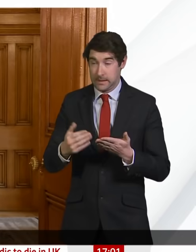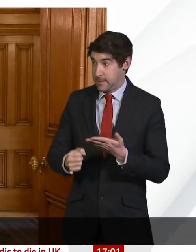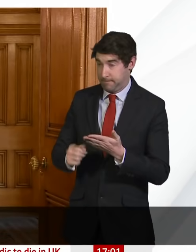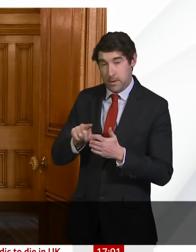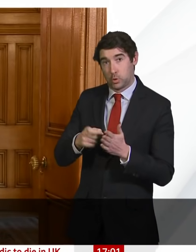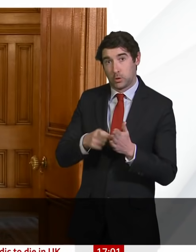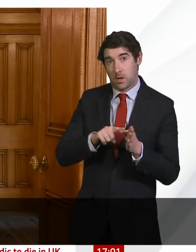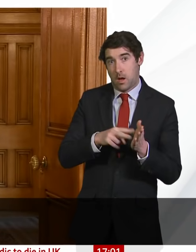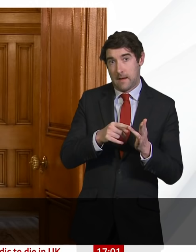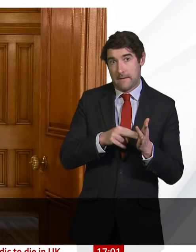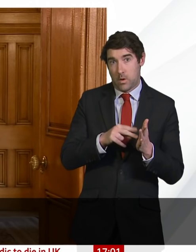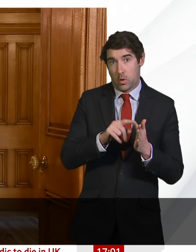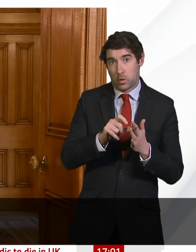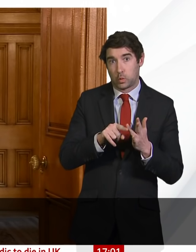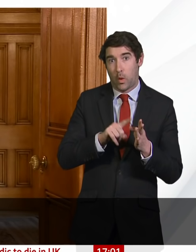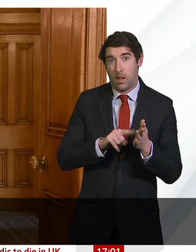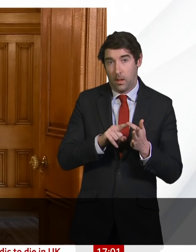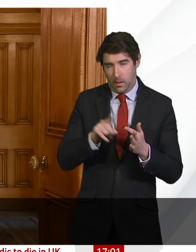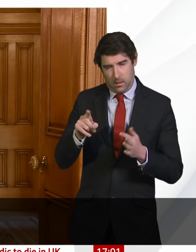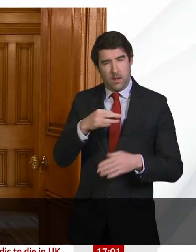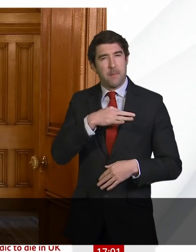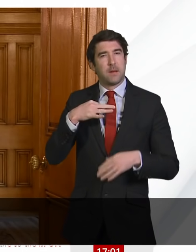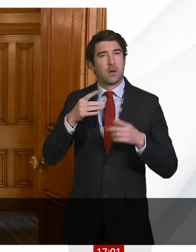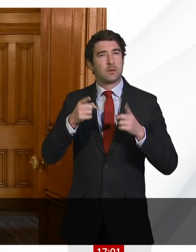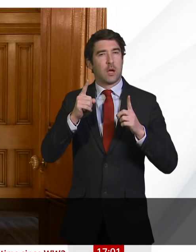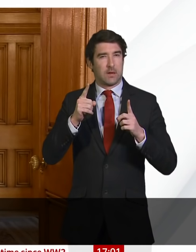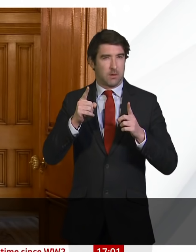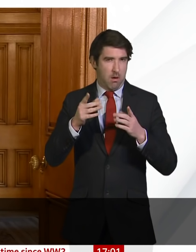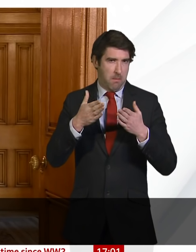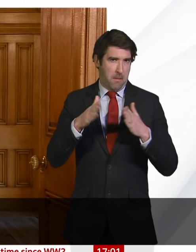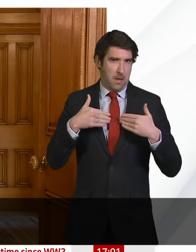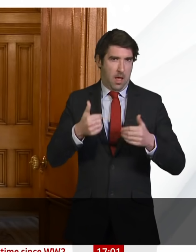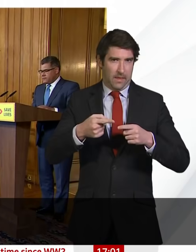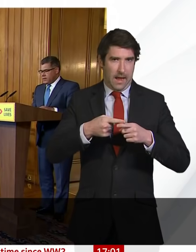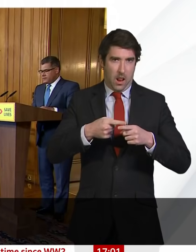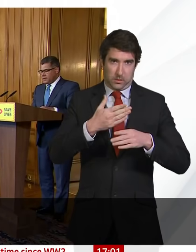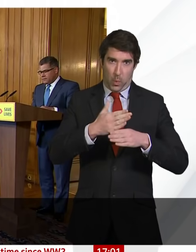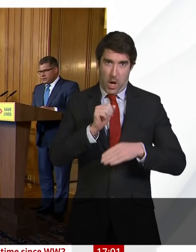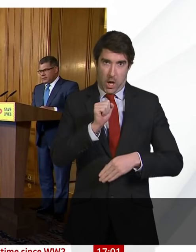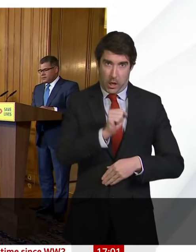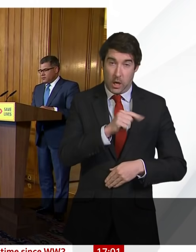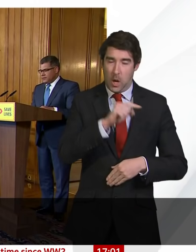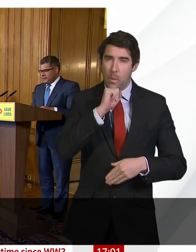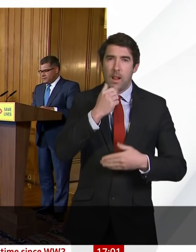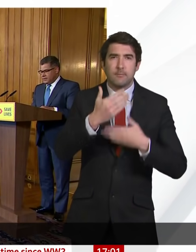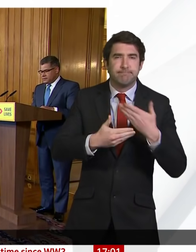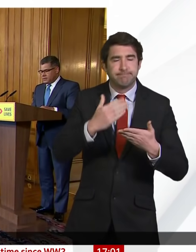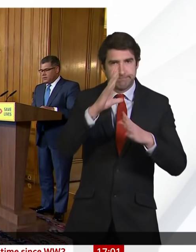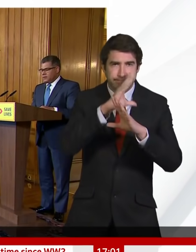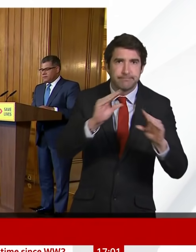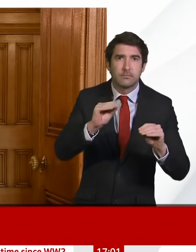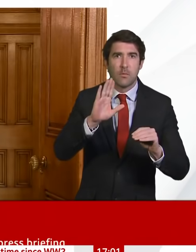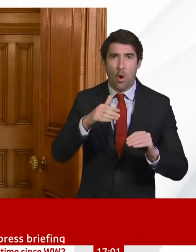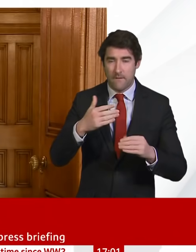Doyle, who is the Medical Director of Public Health England. Before Yvonne provides an update on the latest